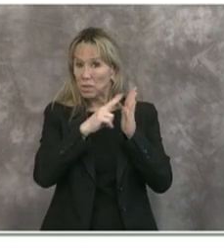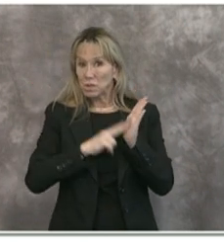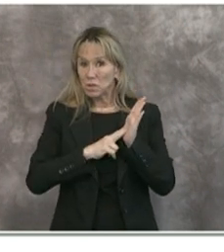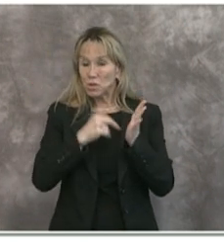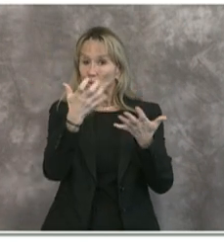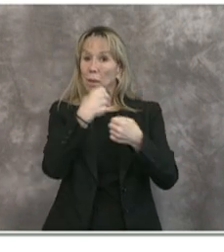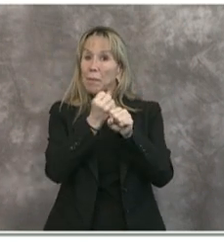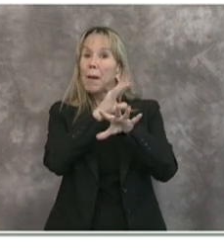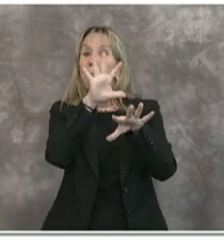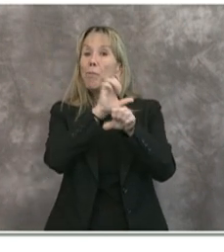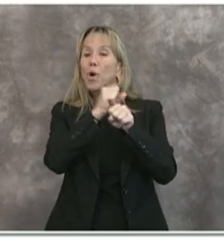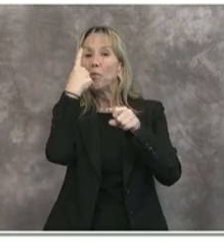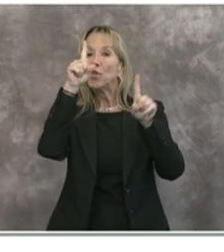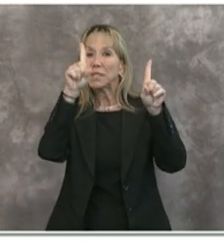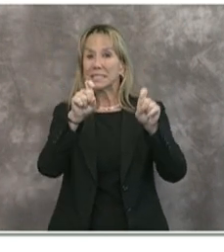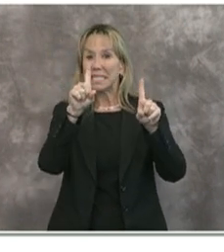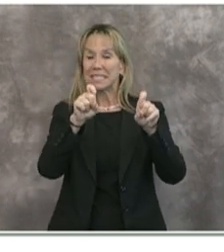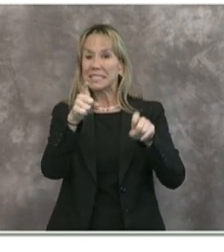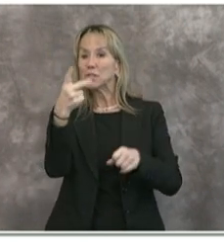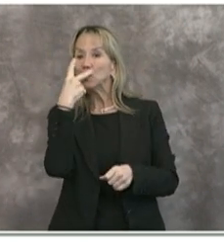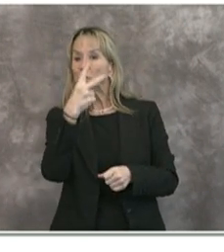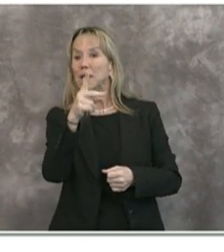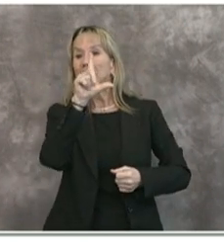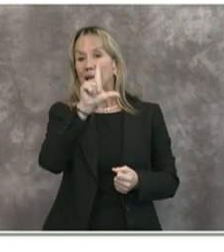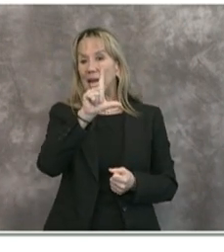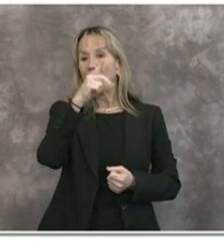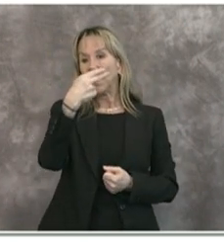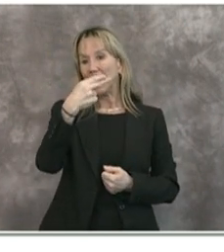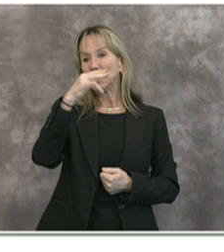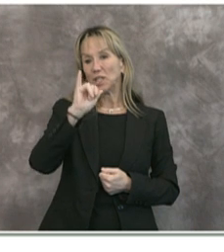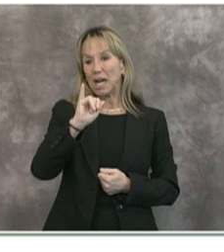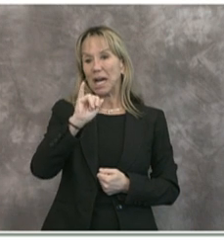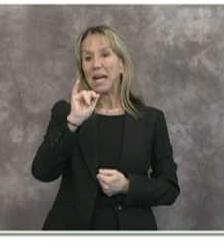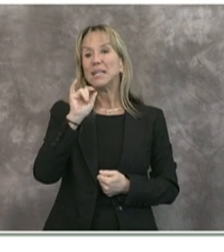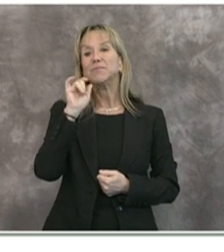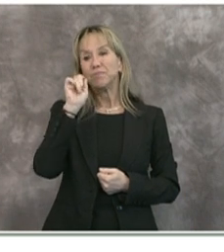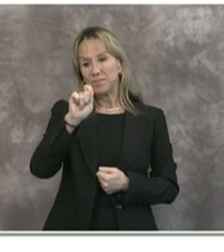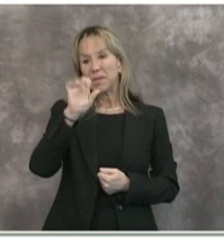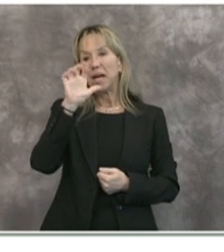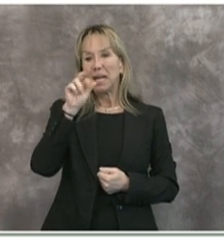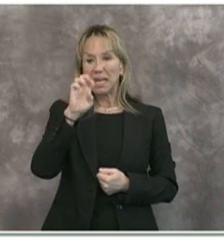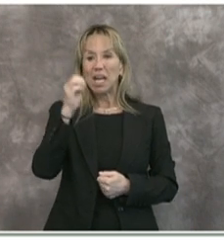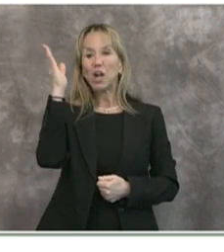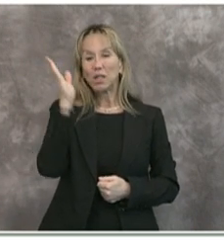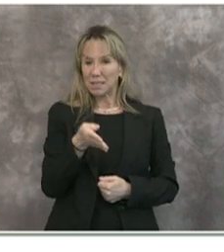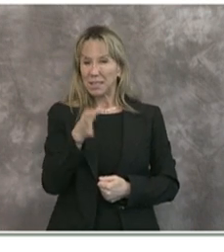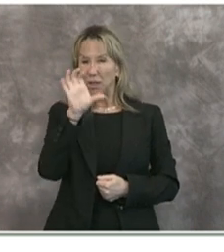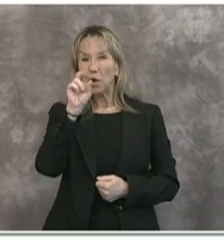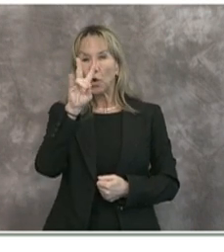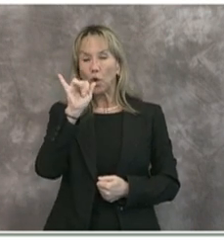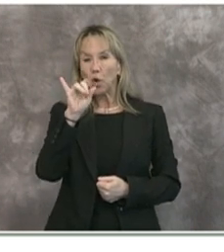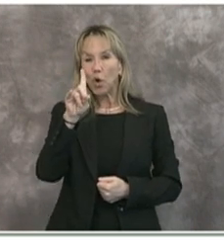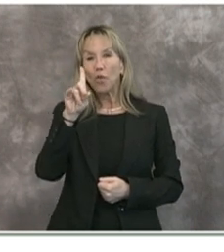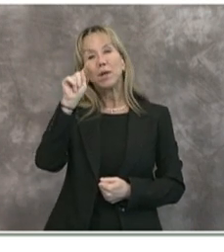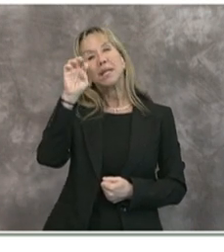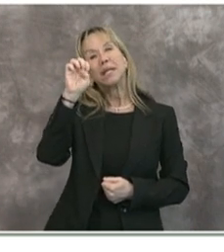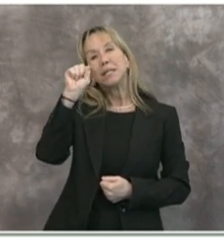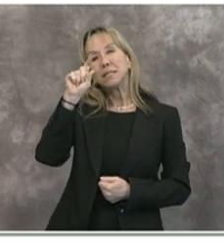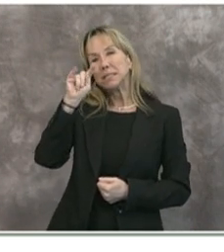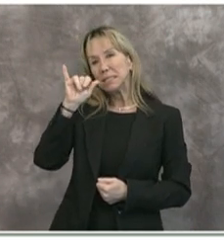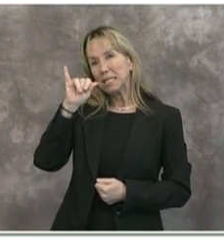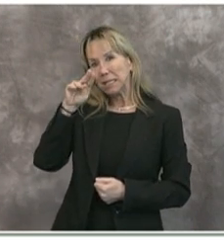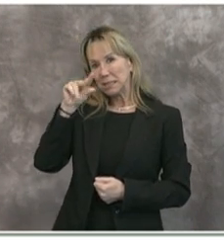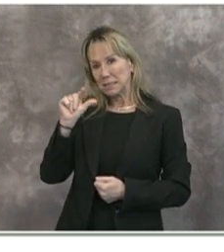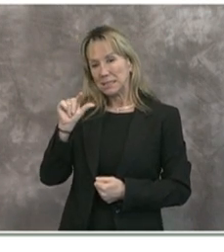appointment for testing, you see the website there, lhi.care/COVID testing. There are the 3 locations that are there.